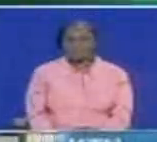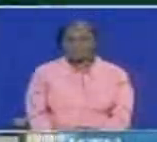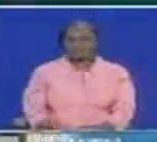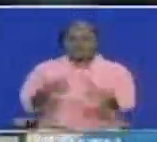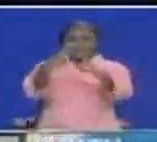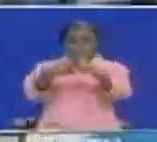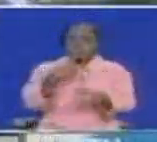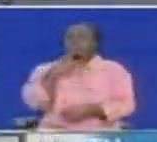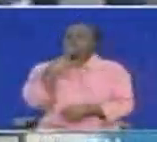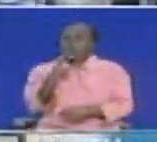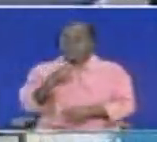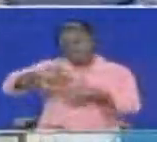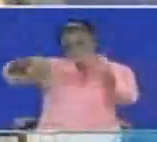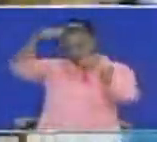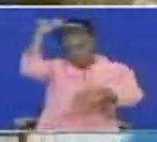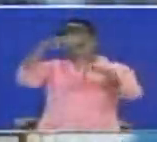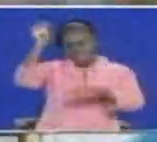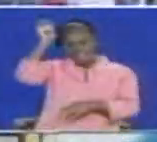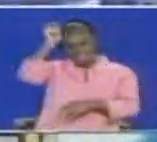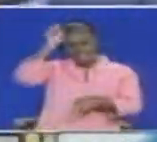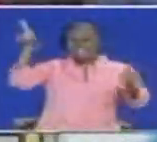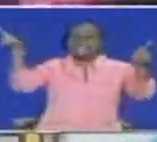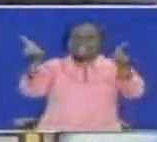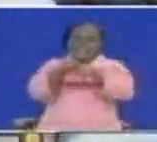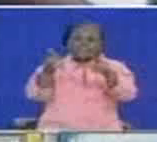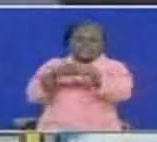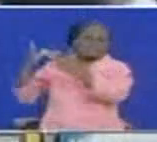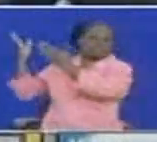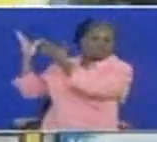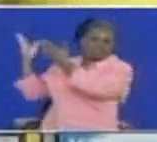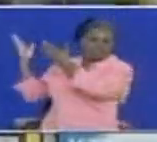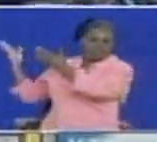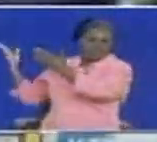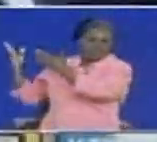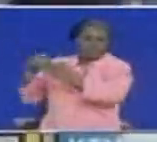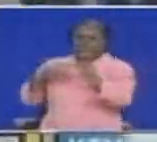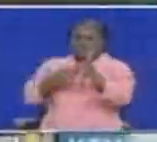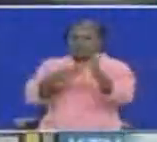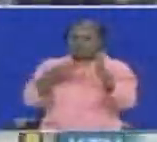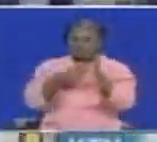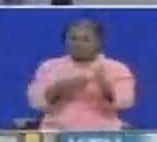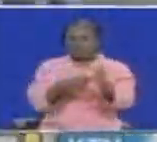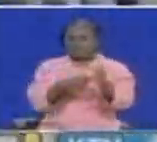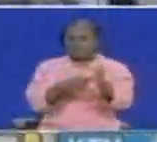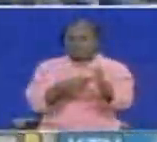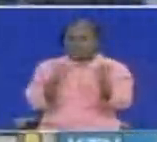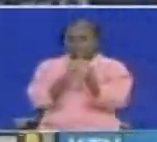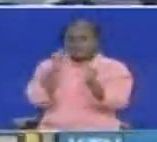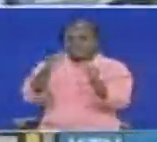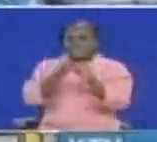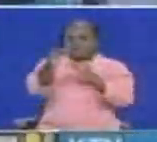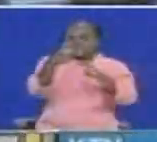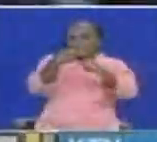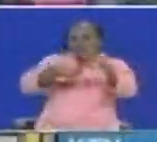Students at Moi University in Eldoret marched from the main campus to Cheptiret Shopping Center, 15 kilometers